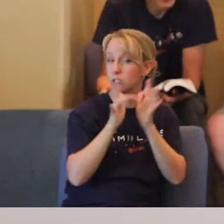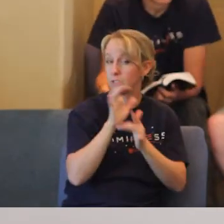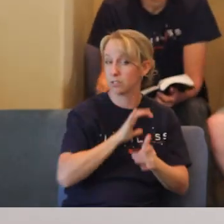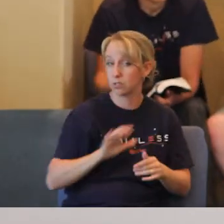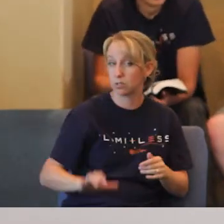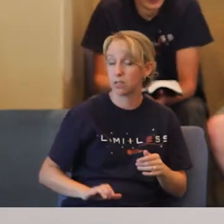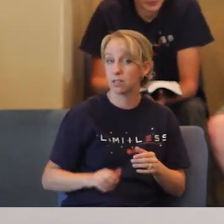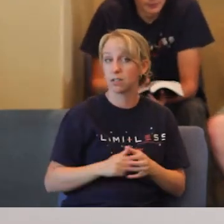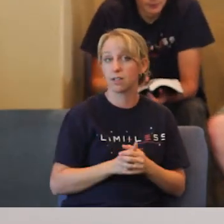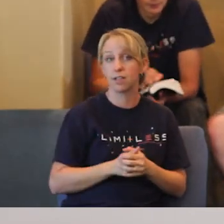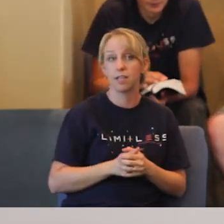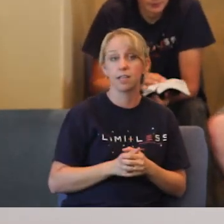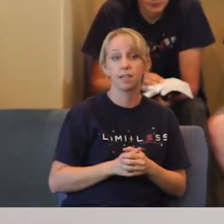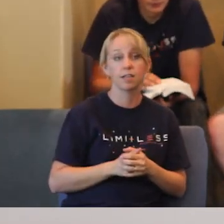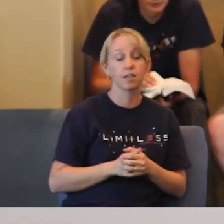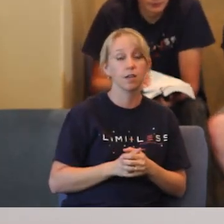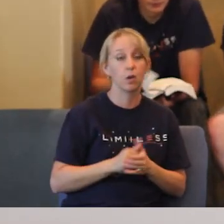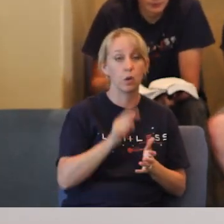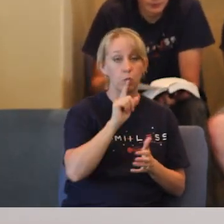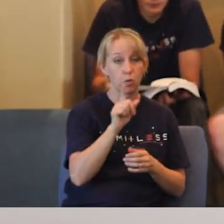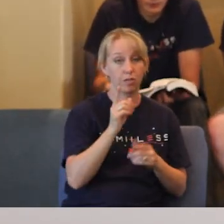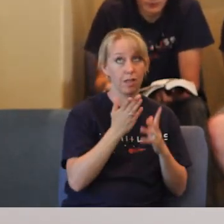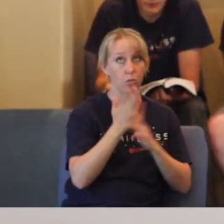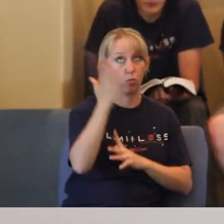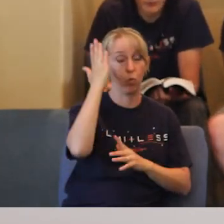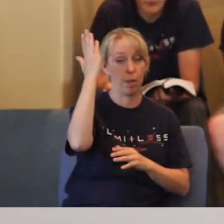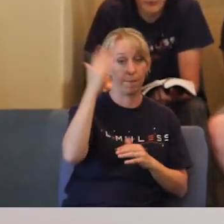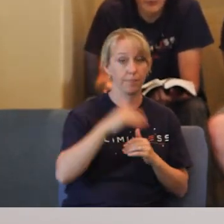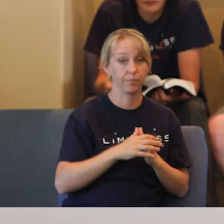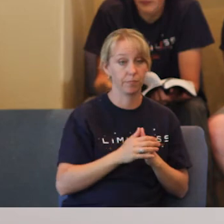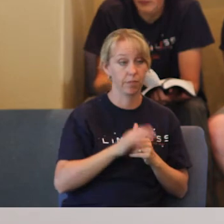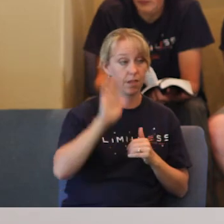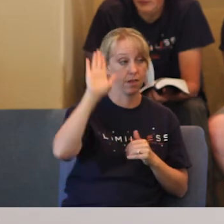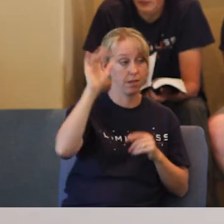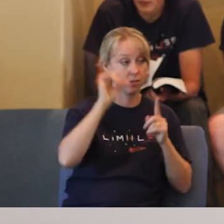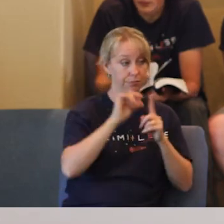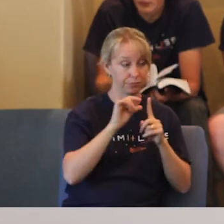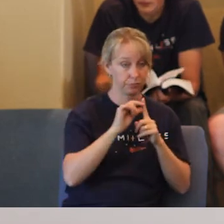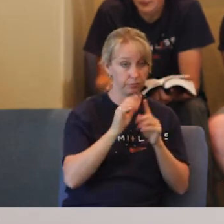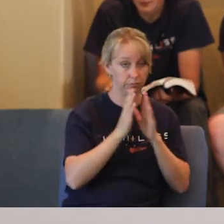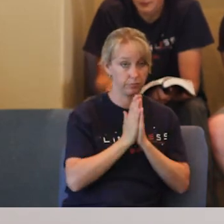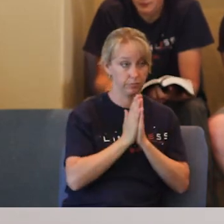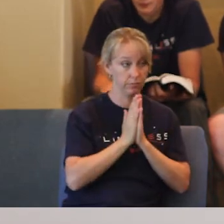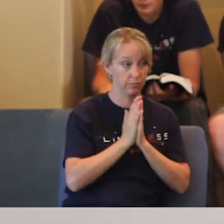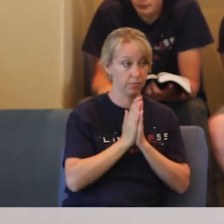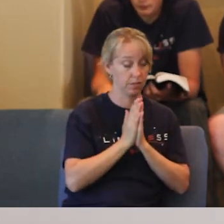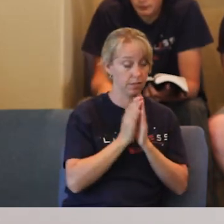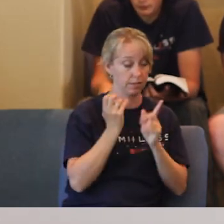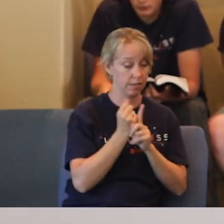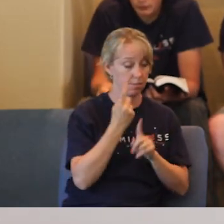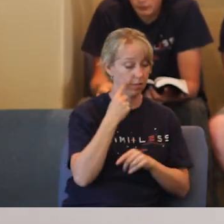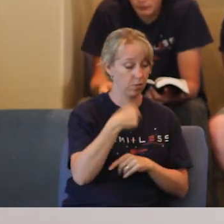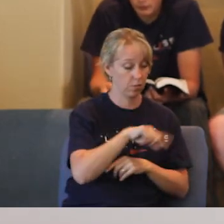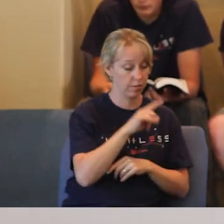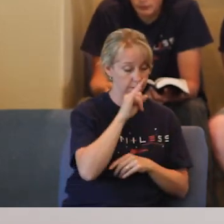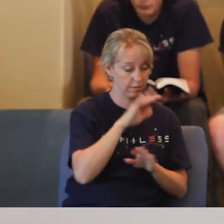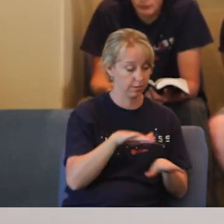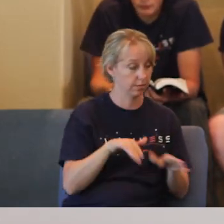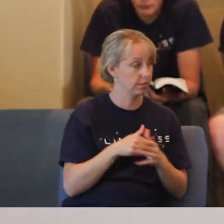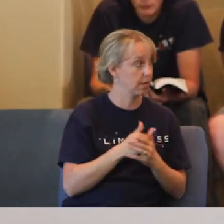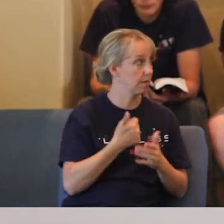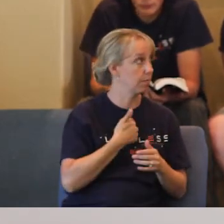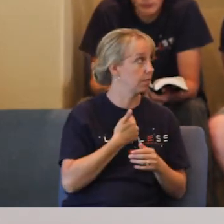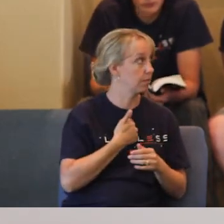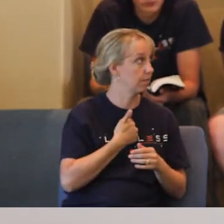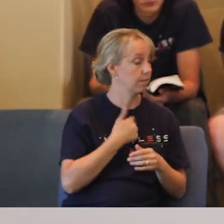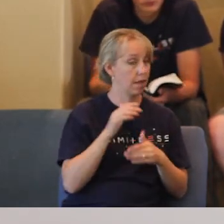because really it's all through him and his word and prayer that has impacted these kids and myself and all the